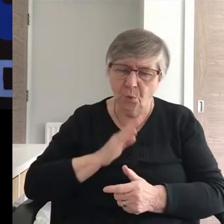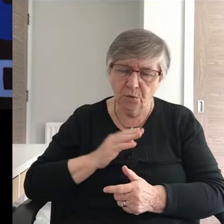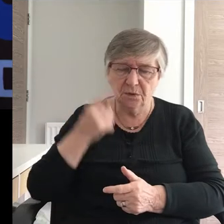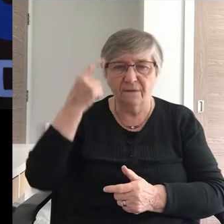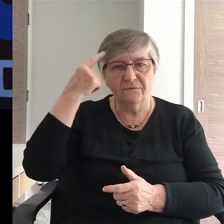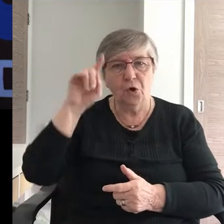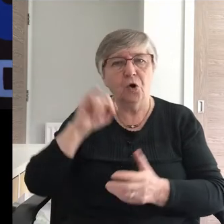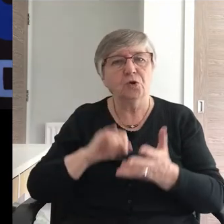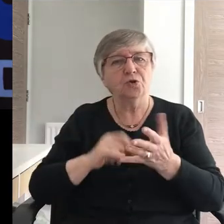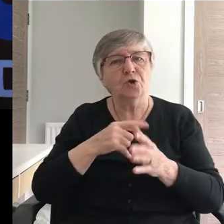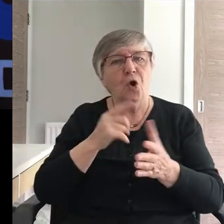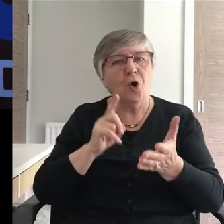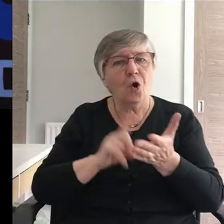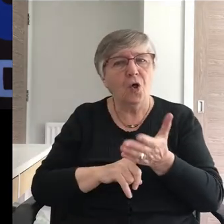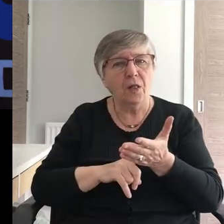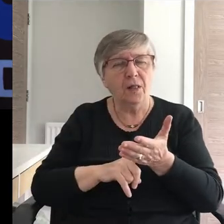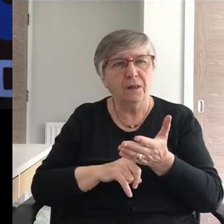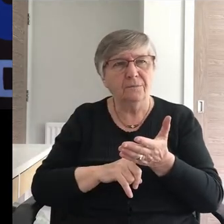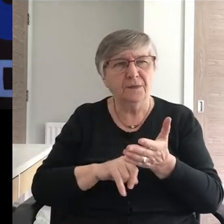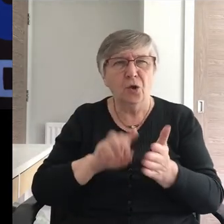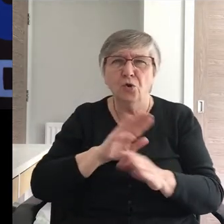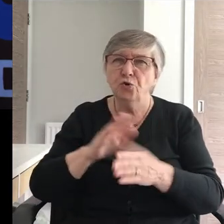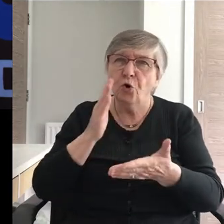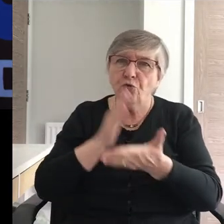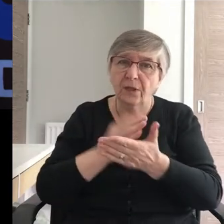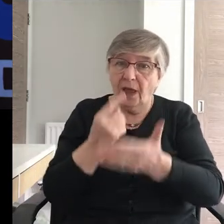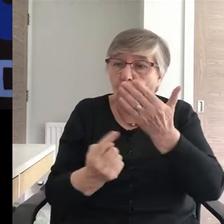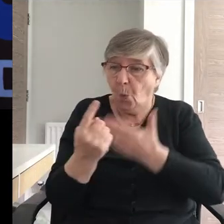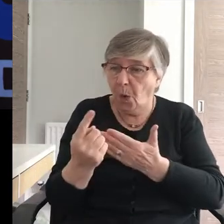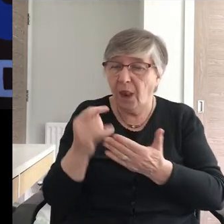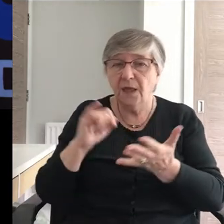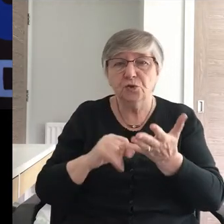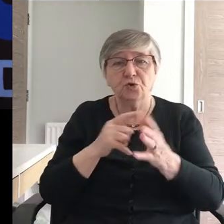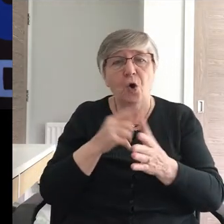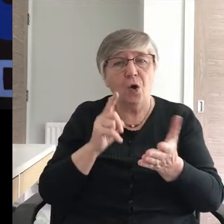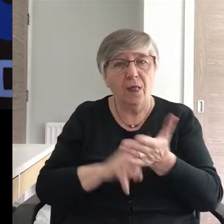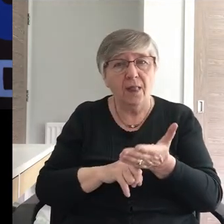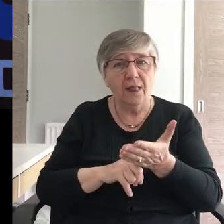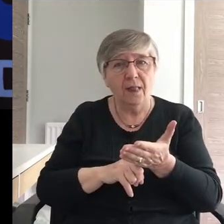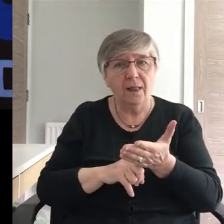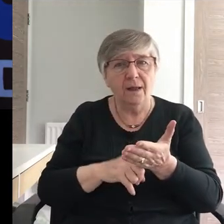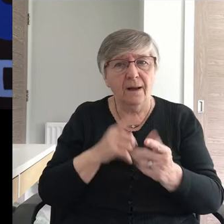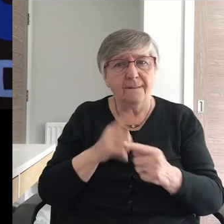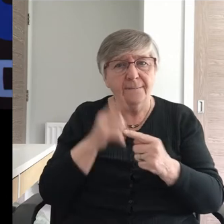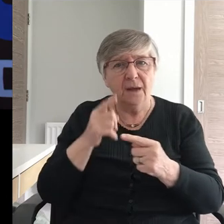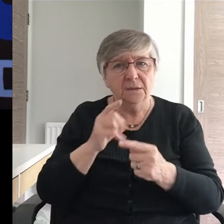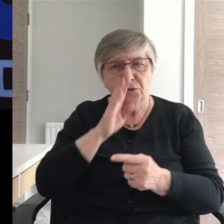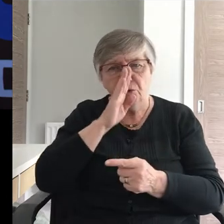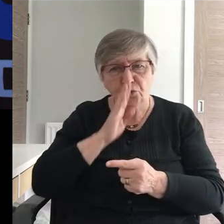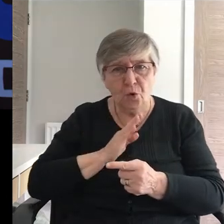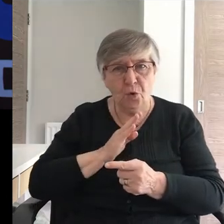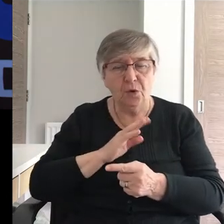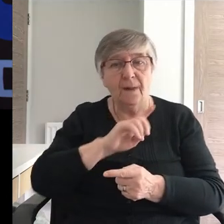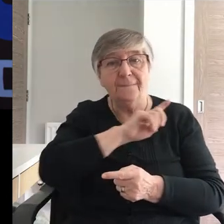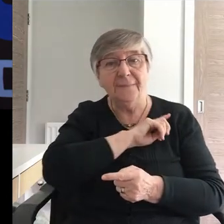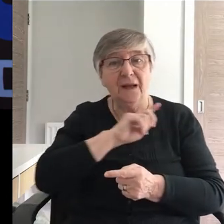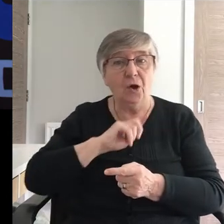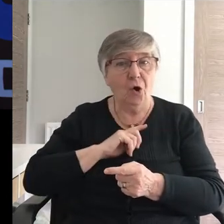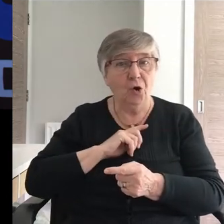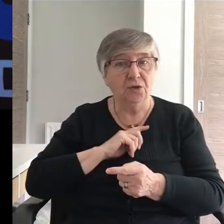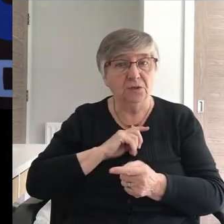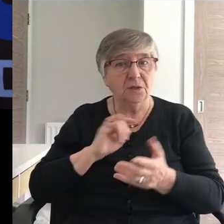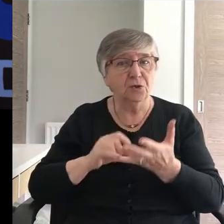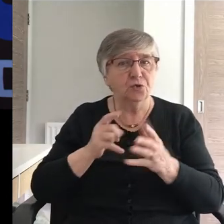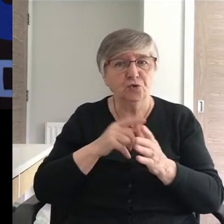for Saul. This was not so much a mourning for Saul himself, but a mourning because